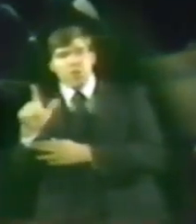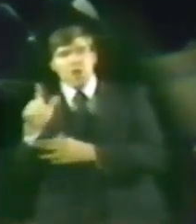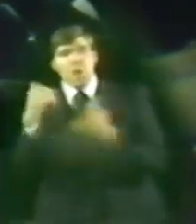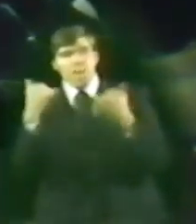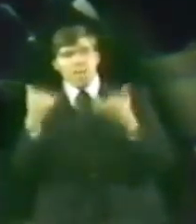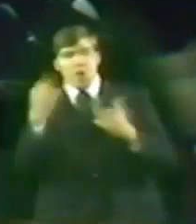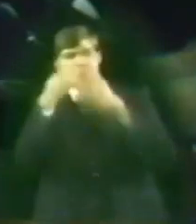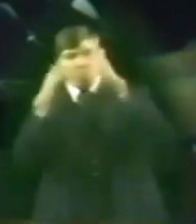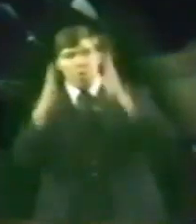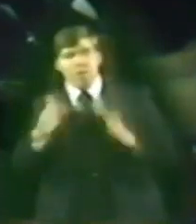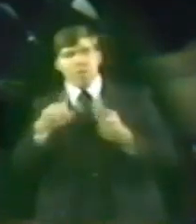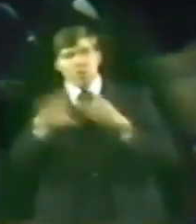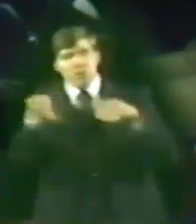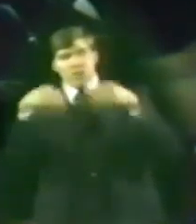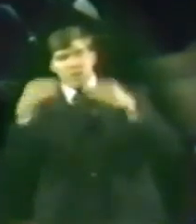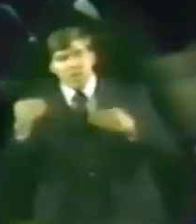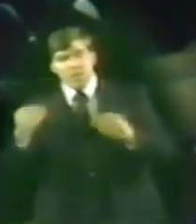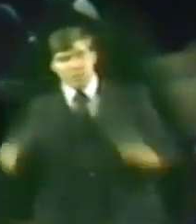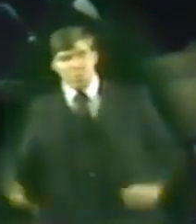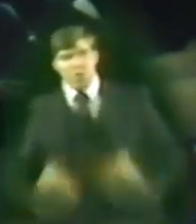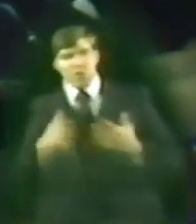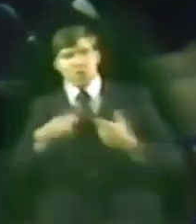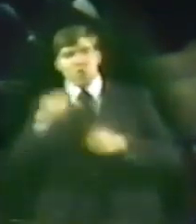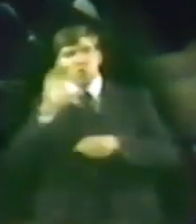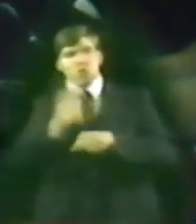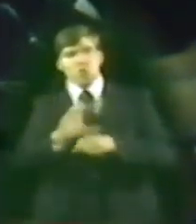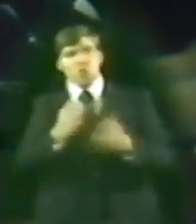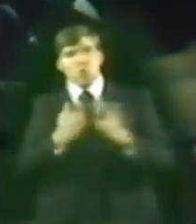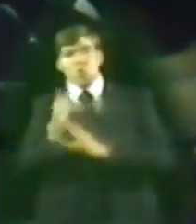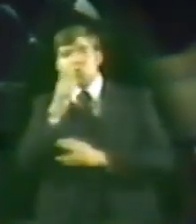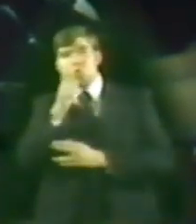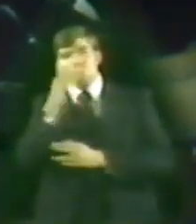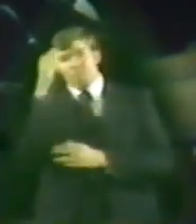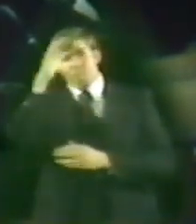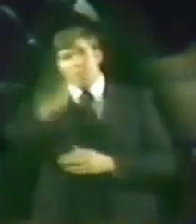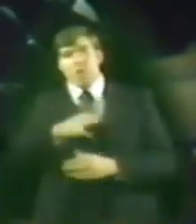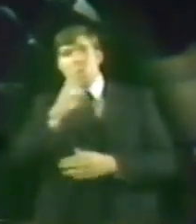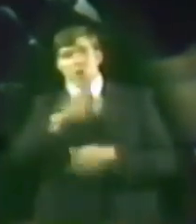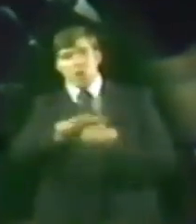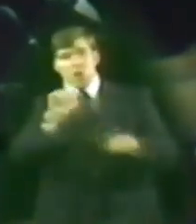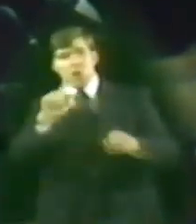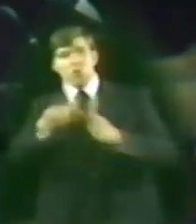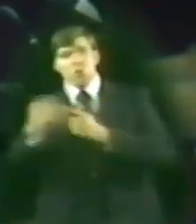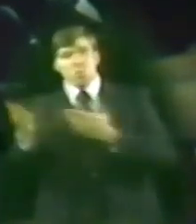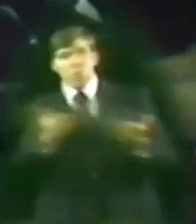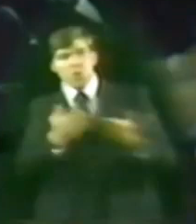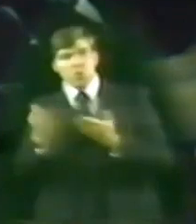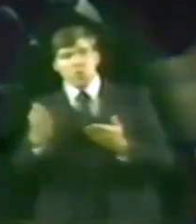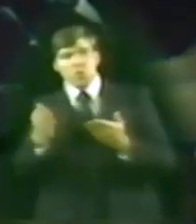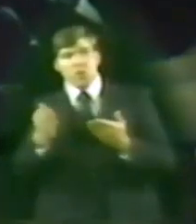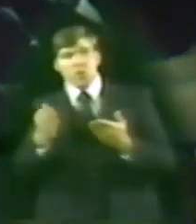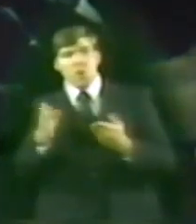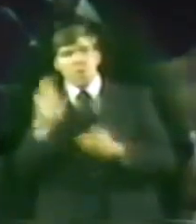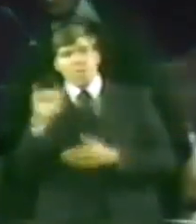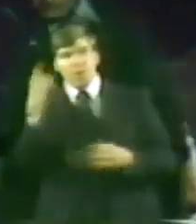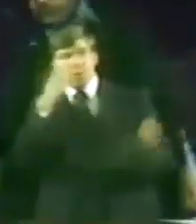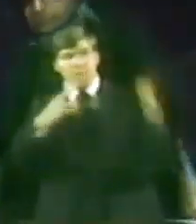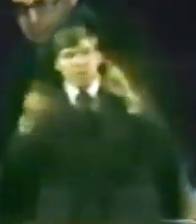give inspired direction to the church, and through whom men are called to the ministry by revelation, as was Aaron.